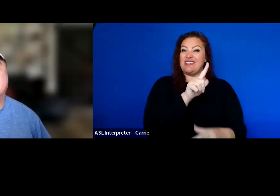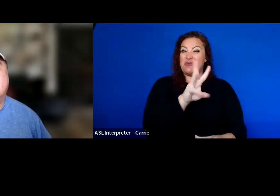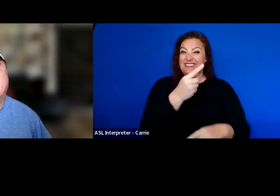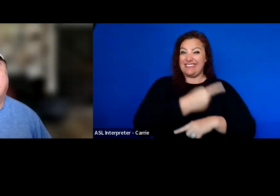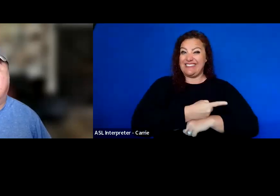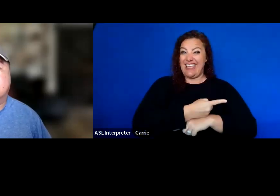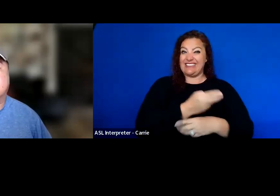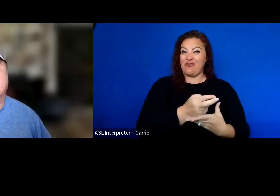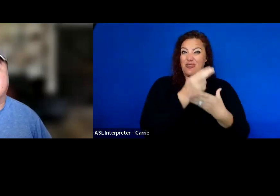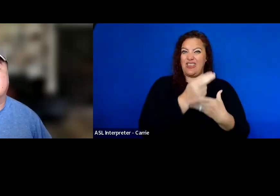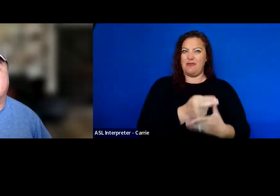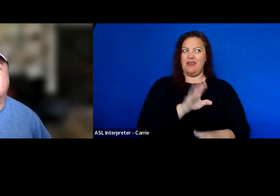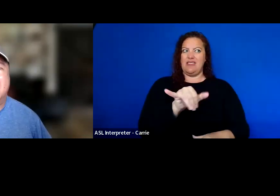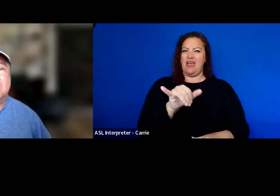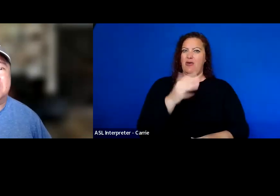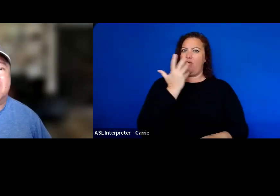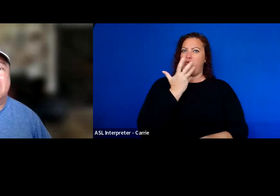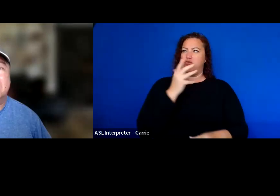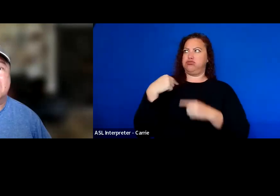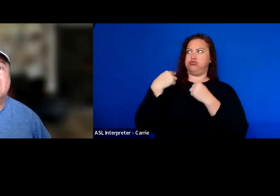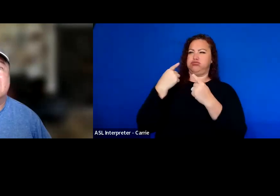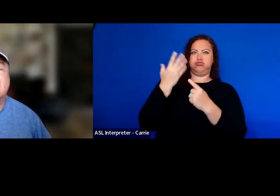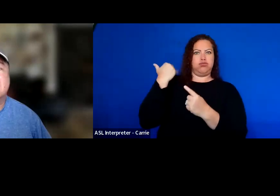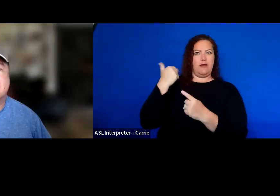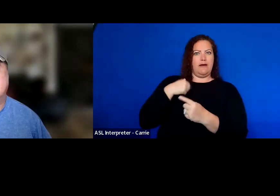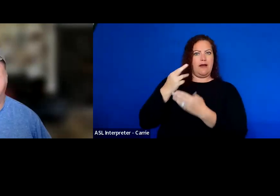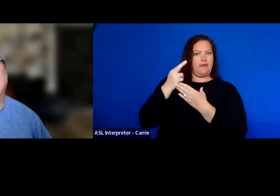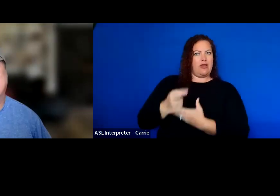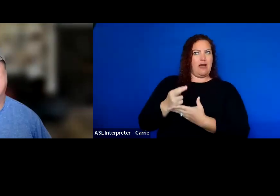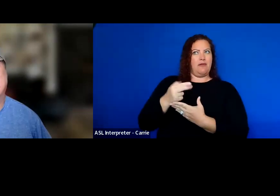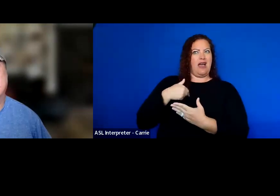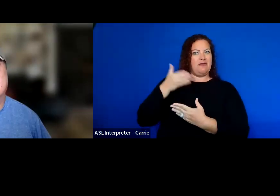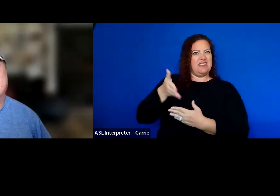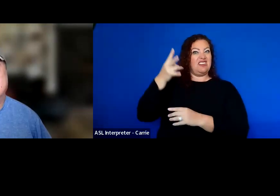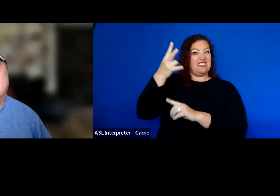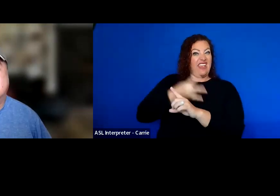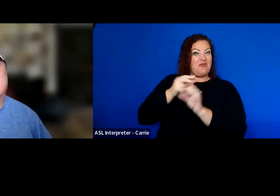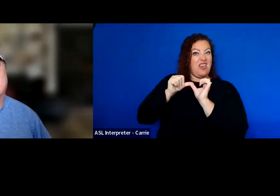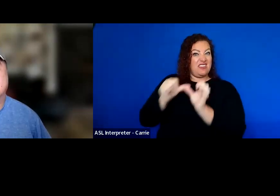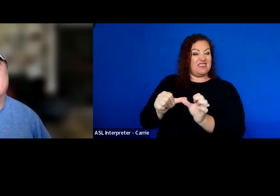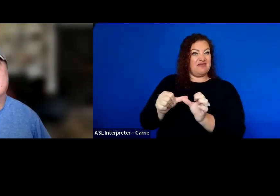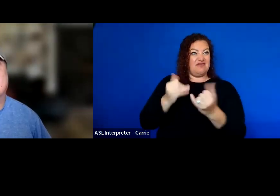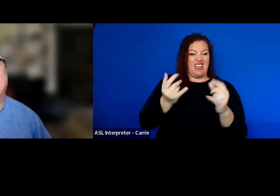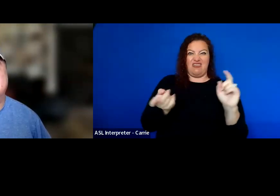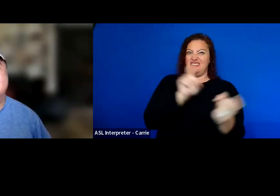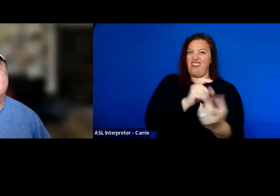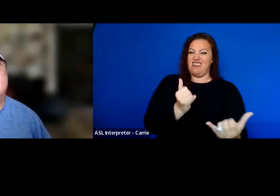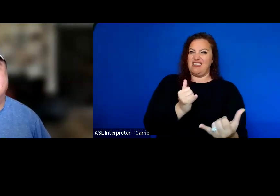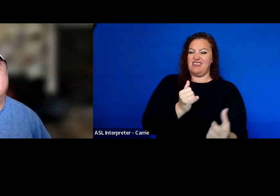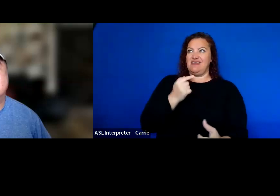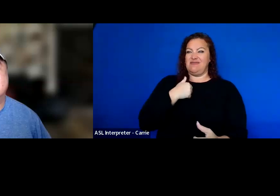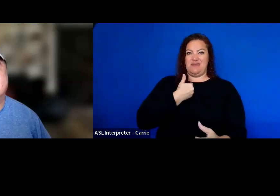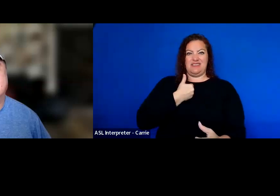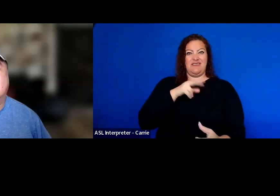change from when I was in rehab. Now, when I was in rehab, I was there 7 months. So it's